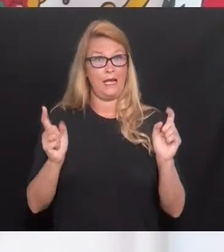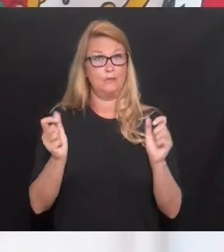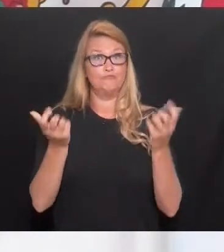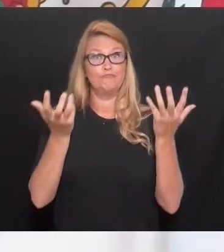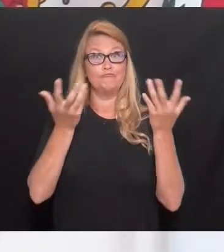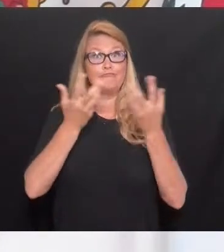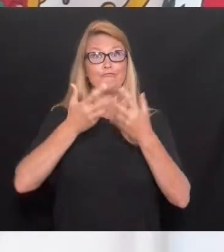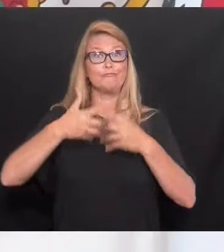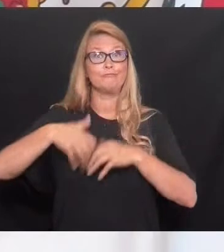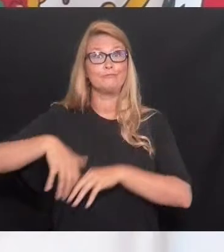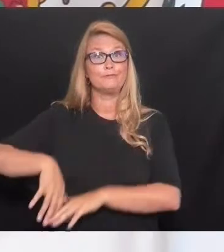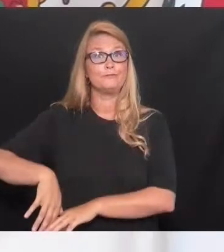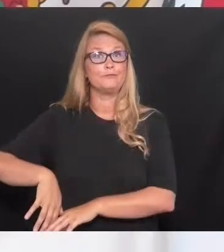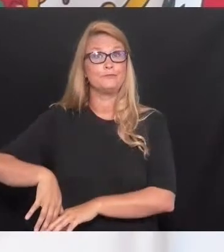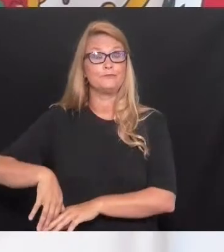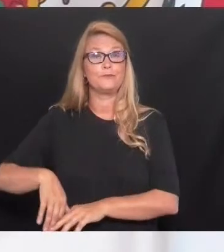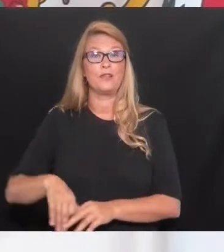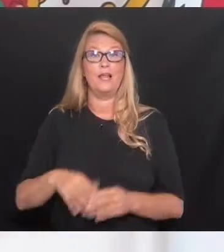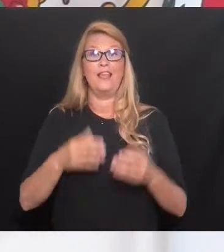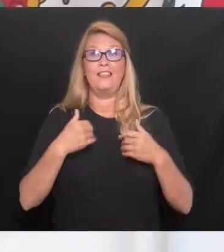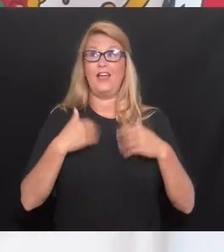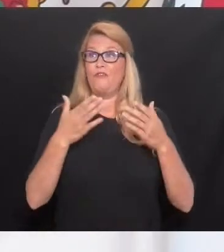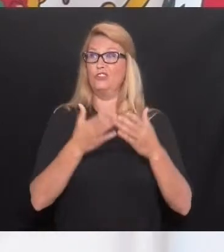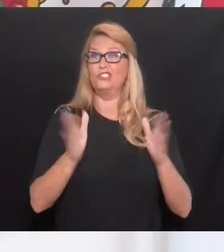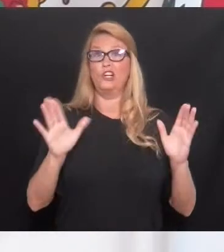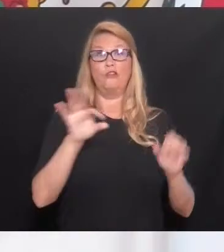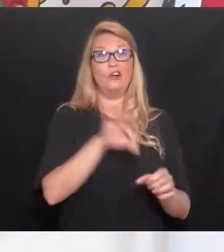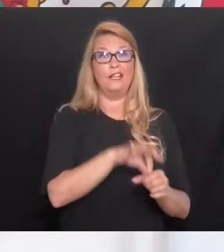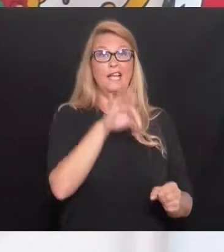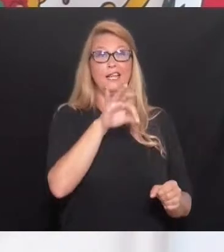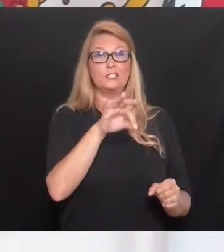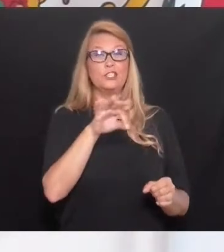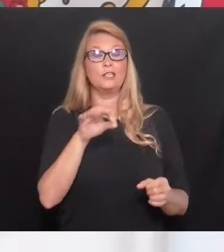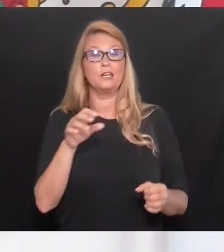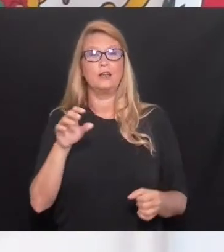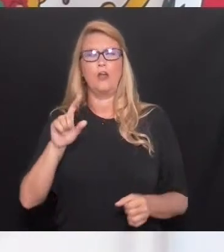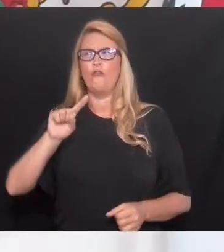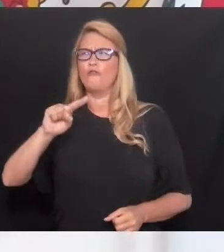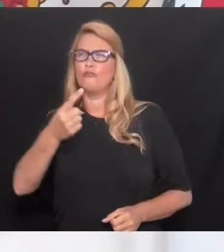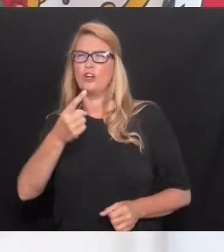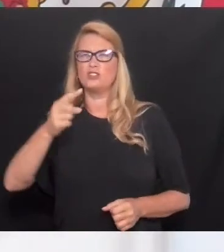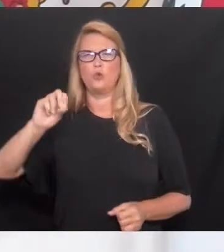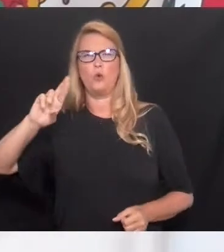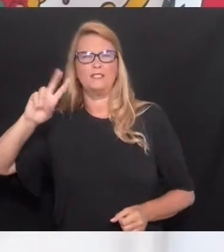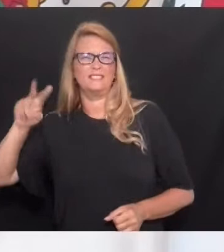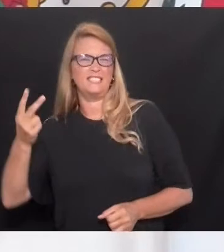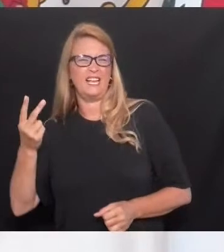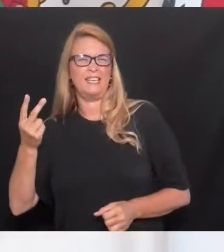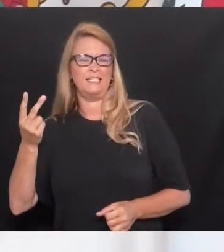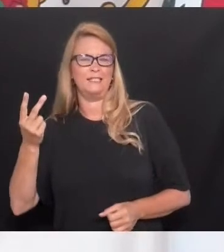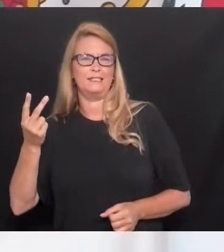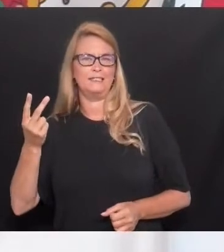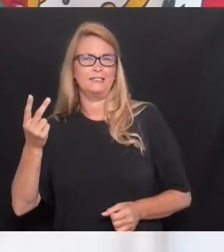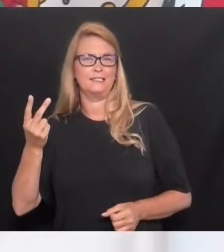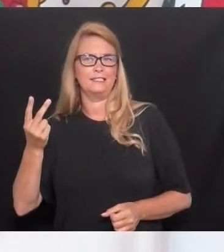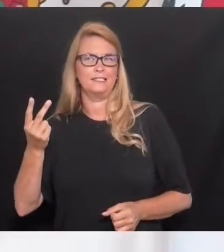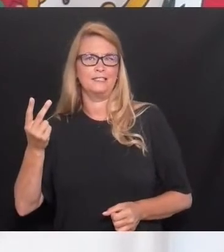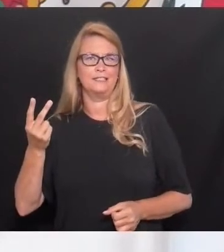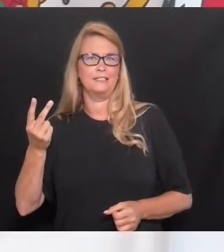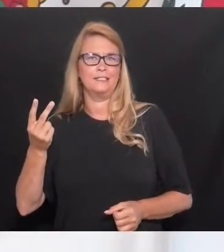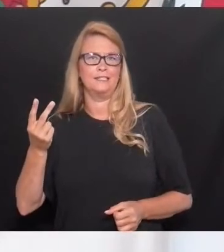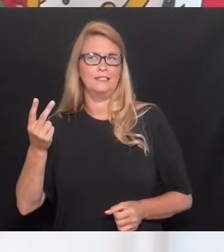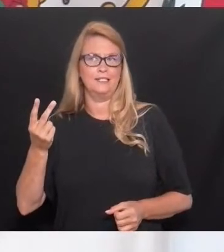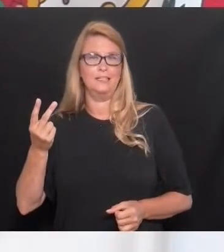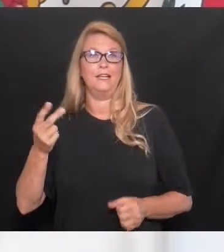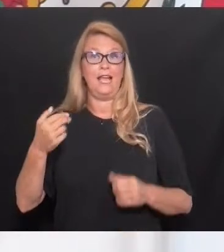They turned right around and pulled off a general election, and I think it was either first or second in the nation. I mean, in a record